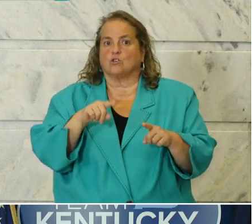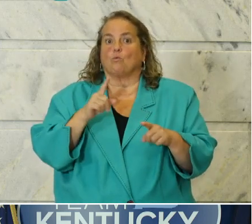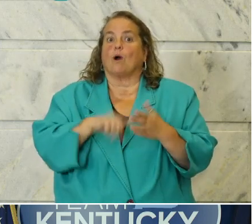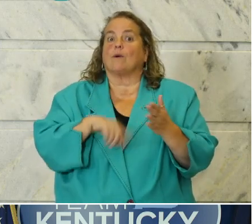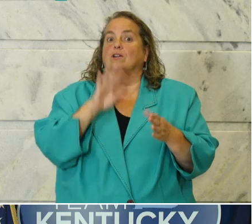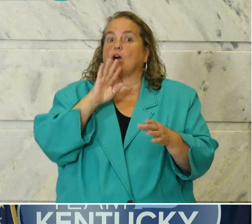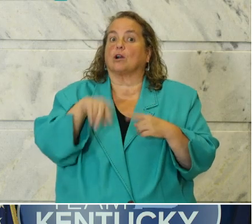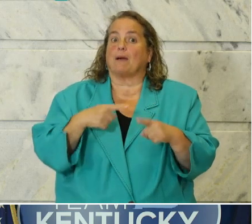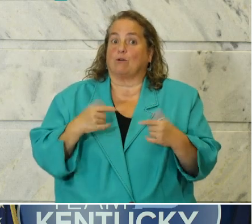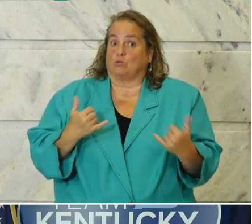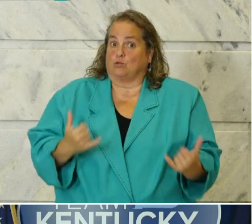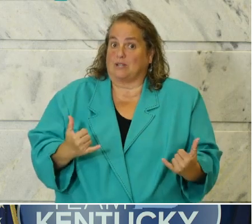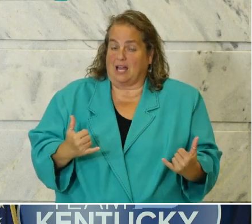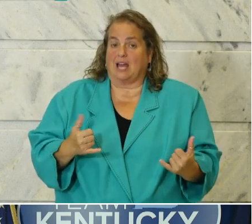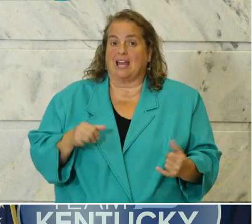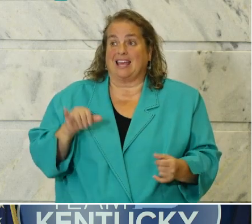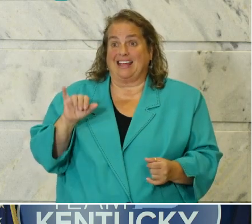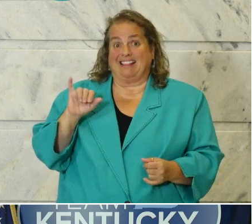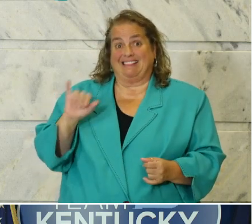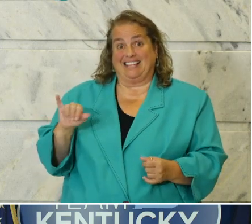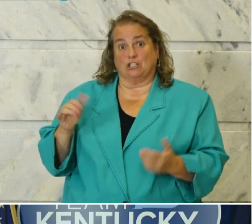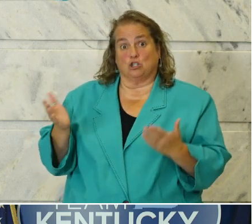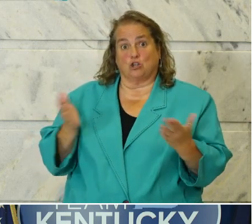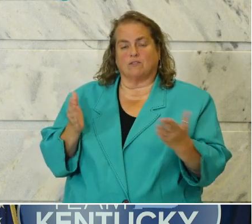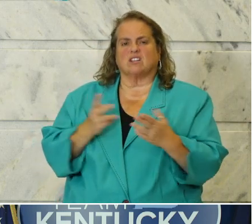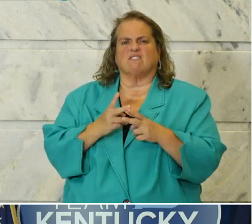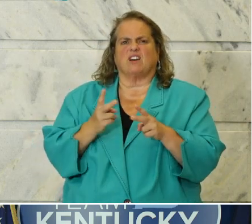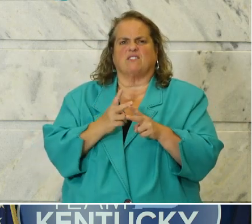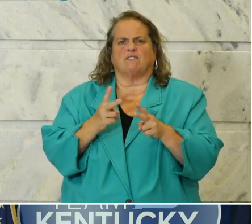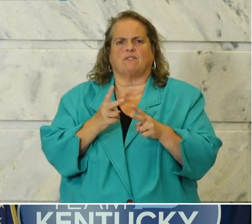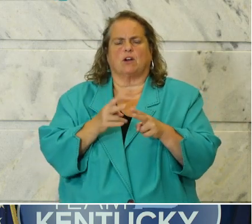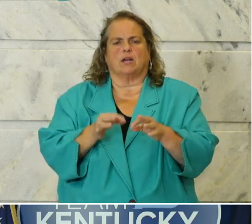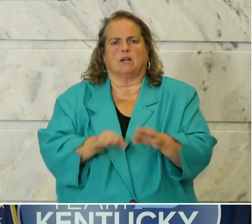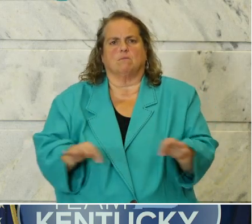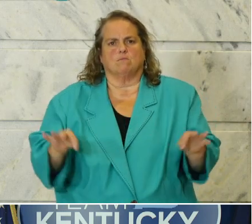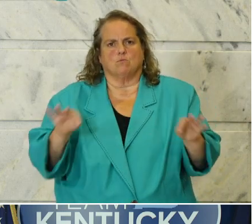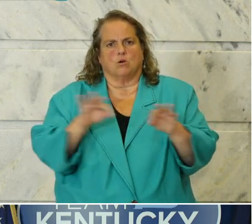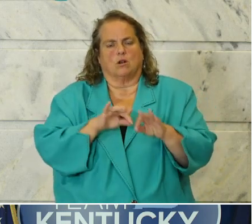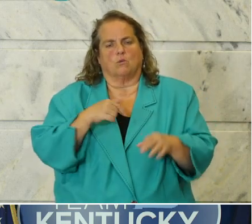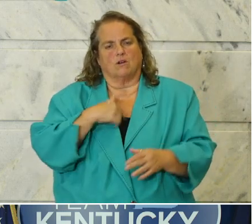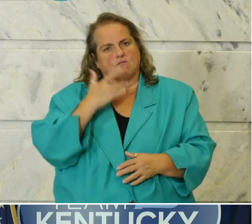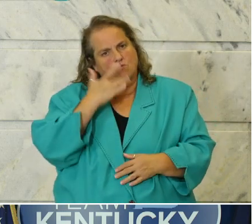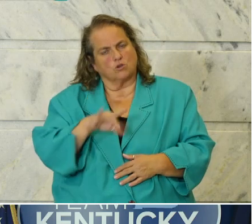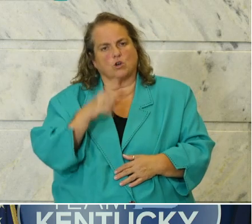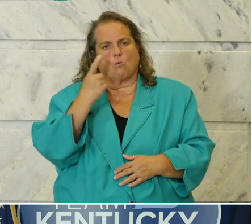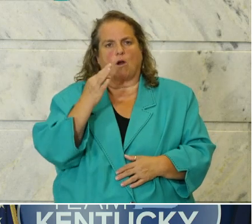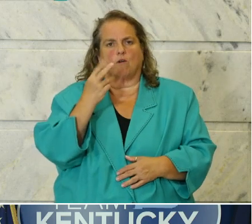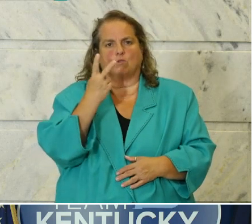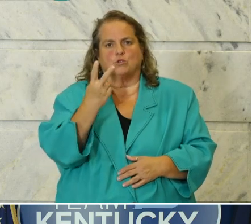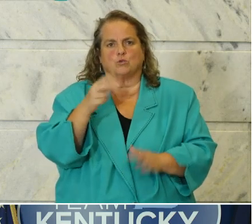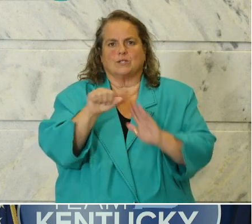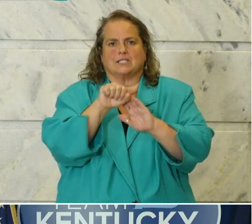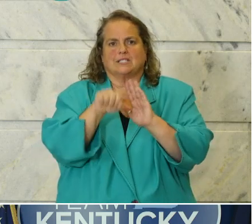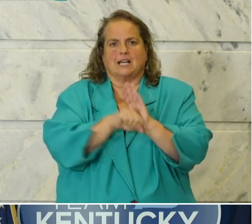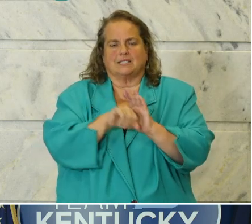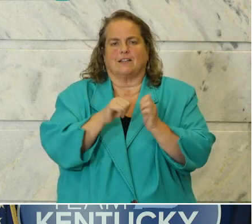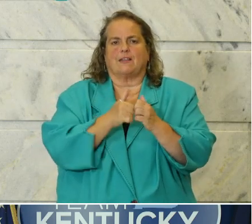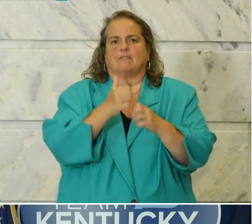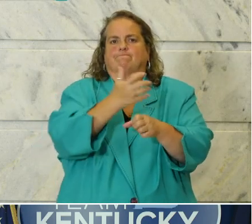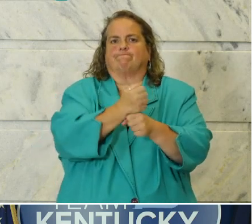these services all the more important. And we are very fortunate to be one of 2 states that received this